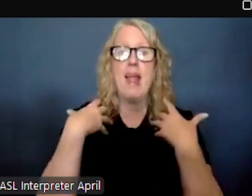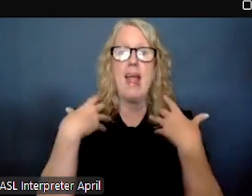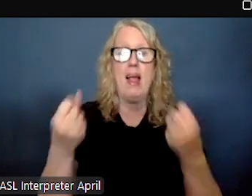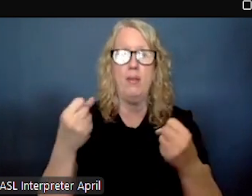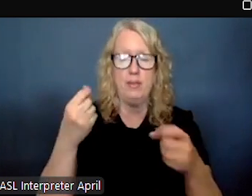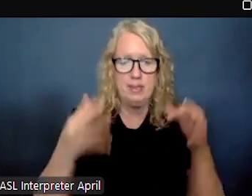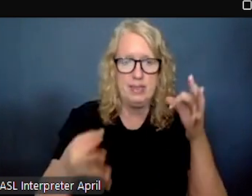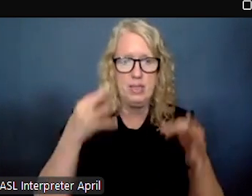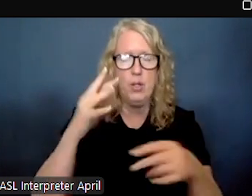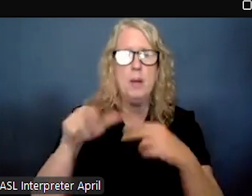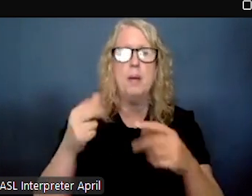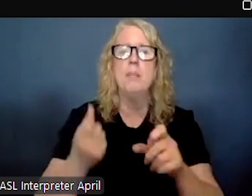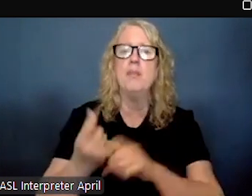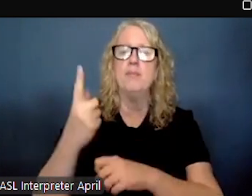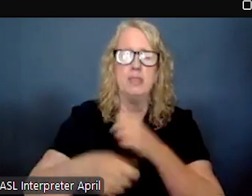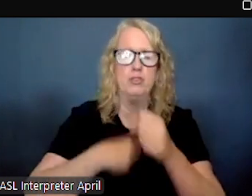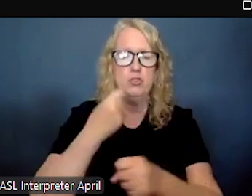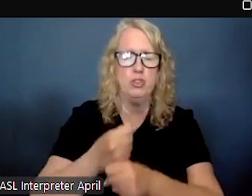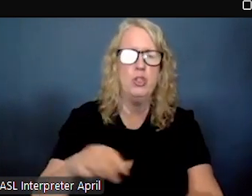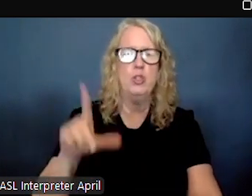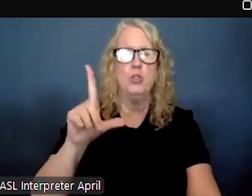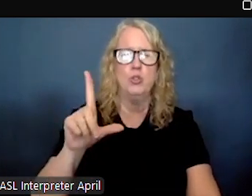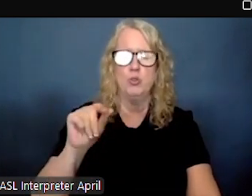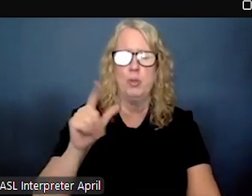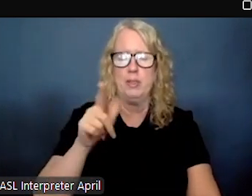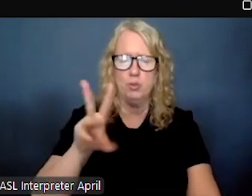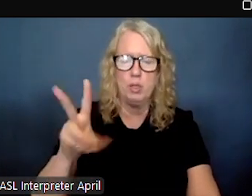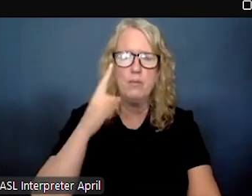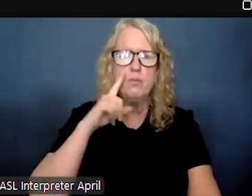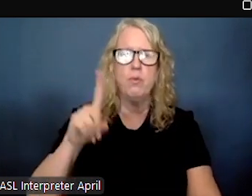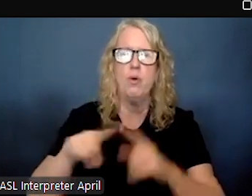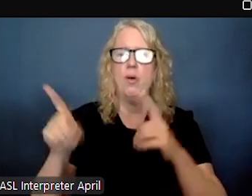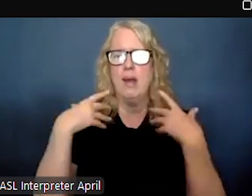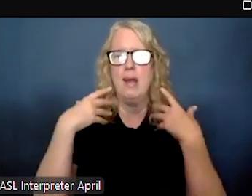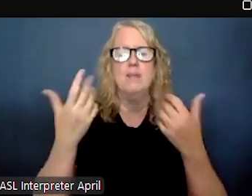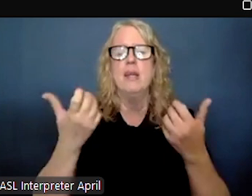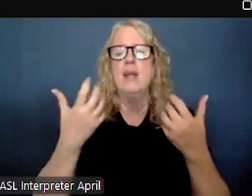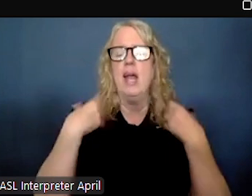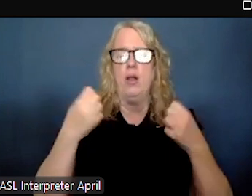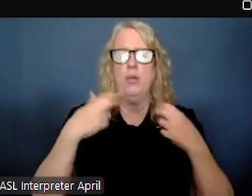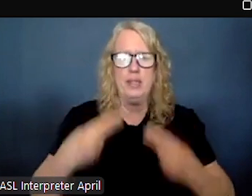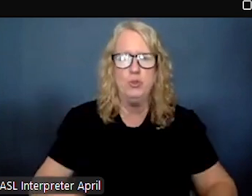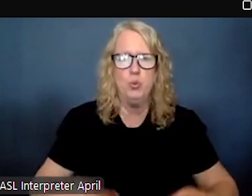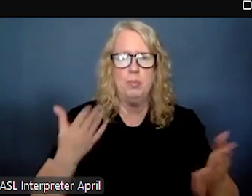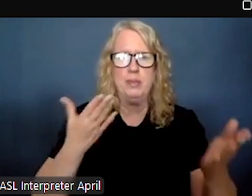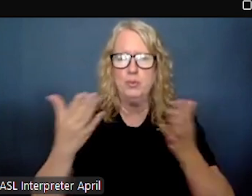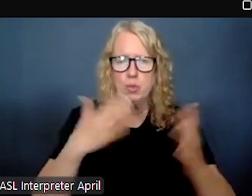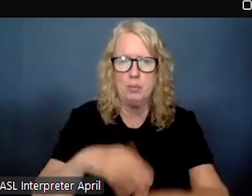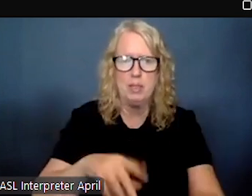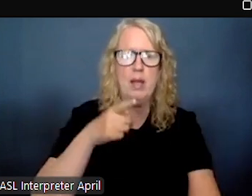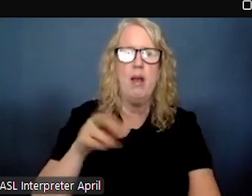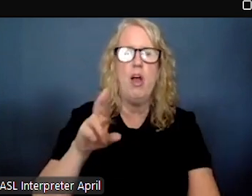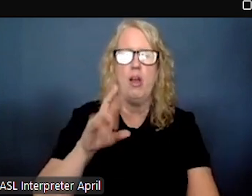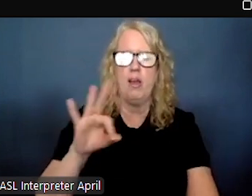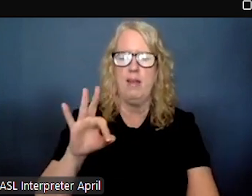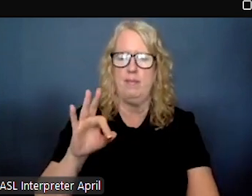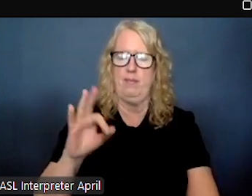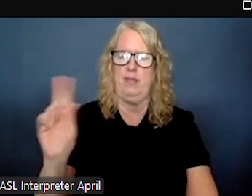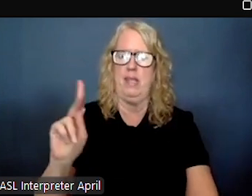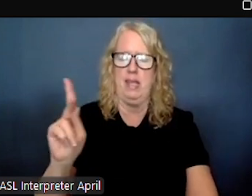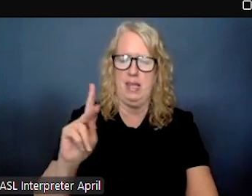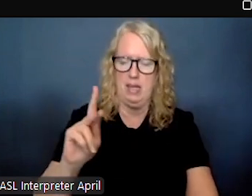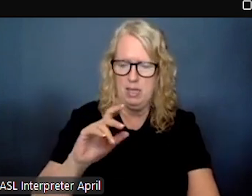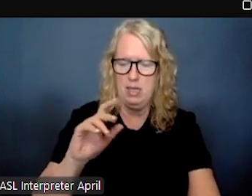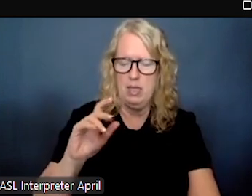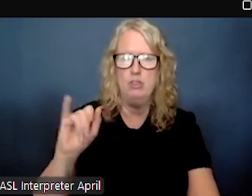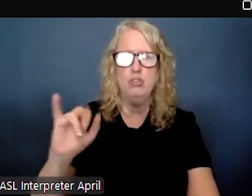hearing about the fiscal year 2026 Department of Health and Human Services budget. This is RFK Jr. talking